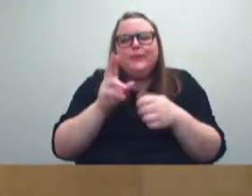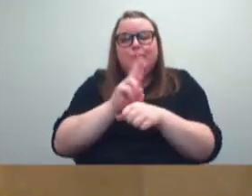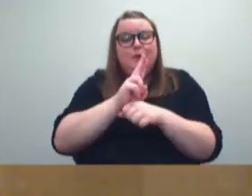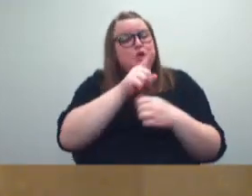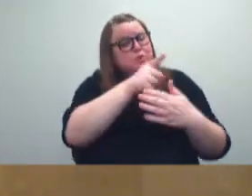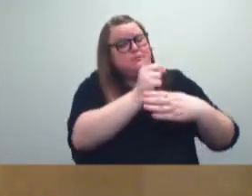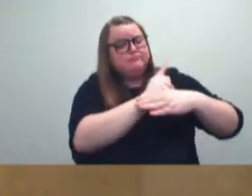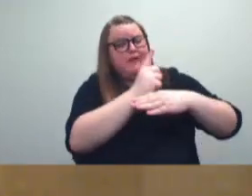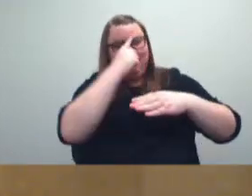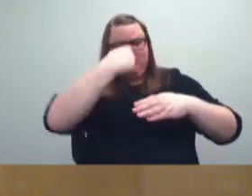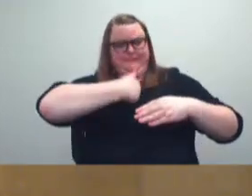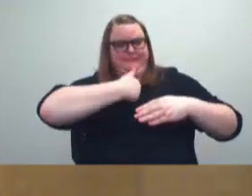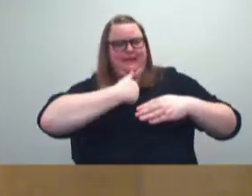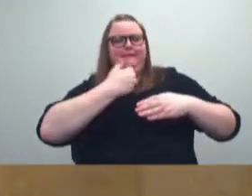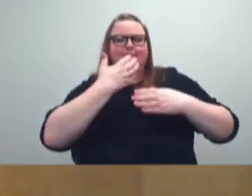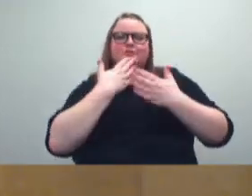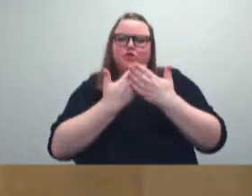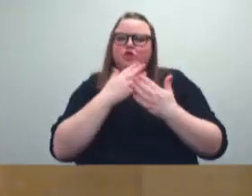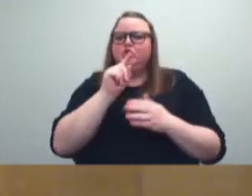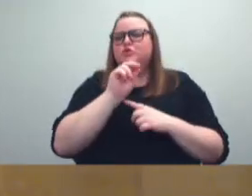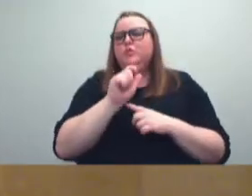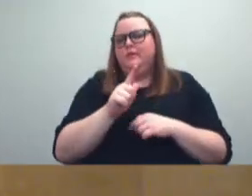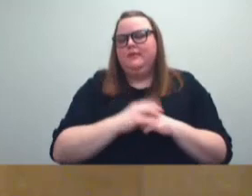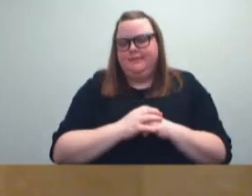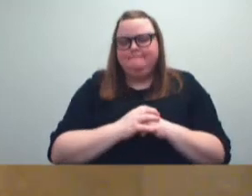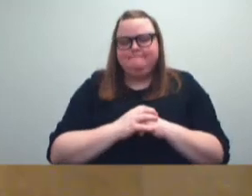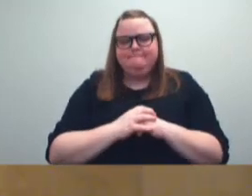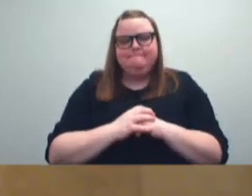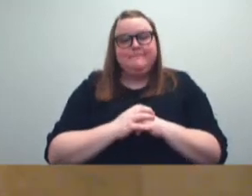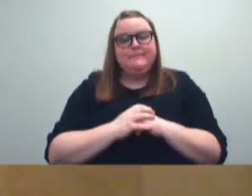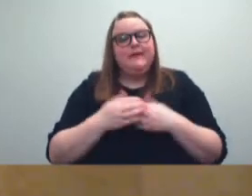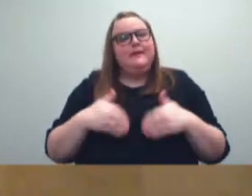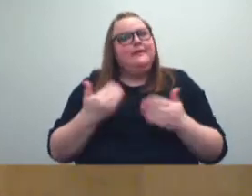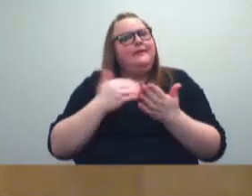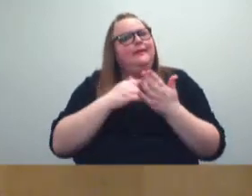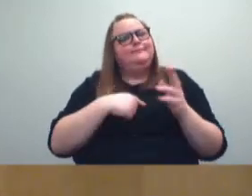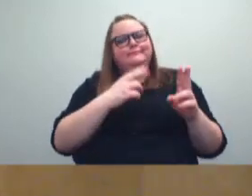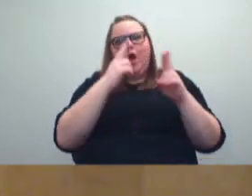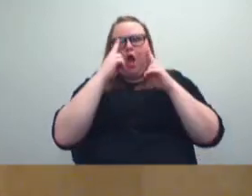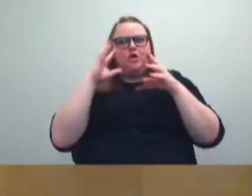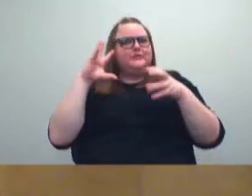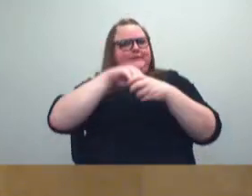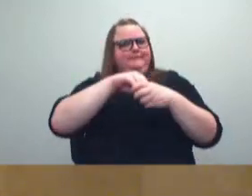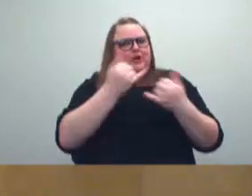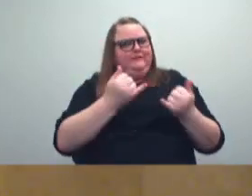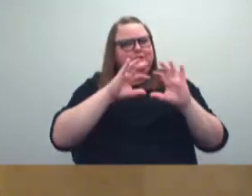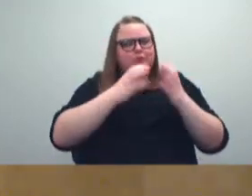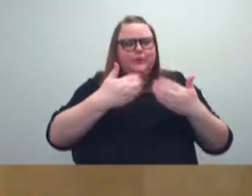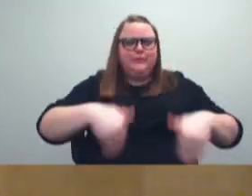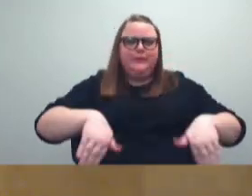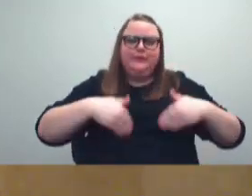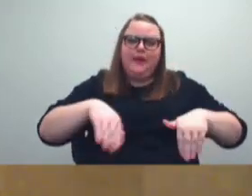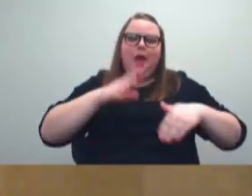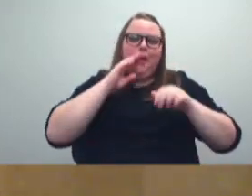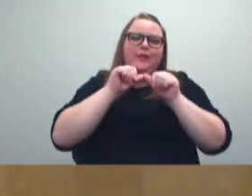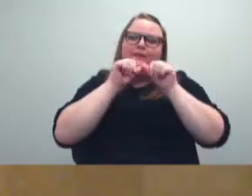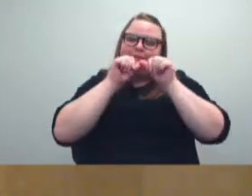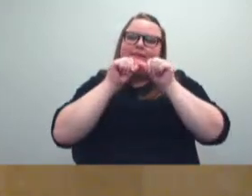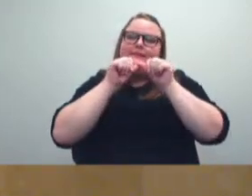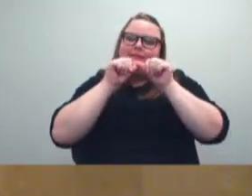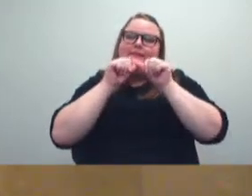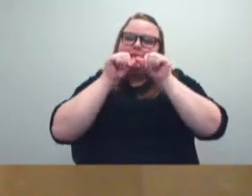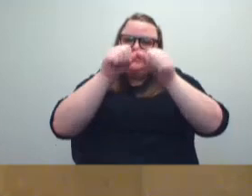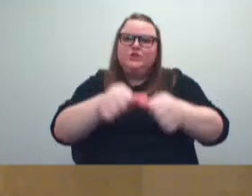tool. And so again, it's been an honor to be a part of this group, and I will continue as far as my time